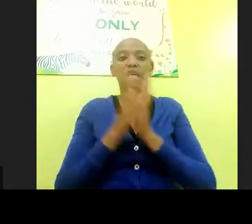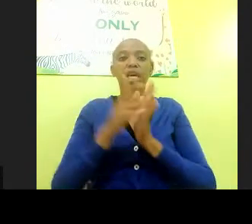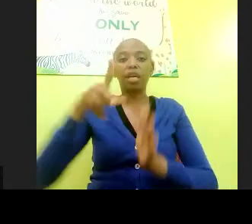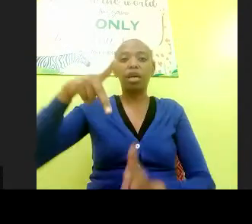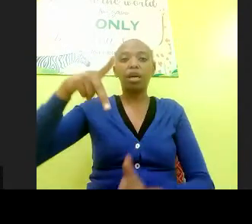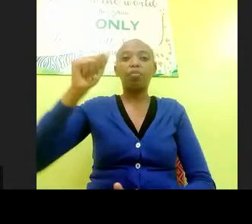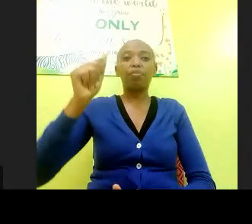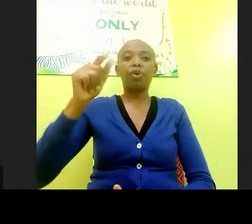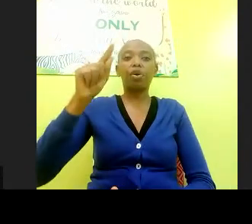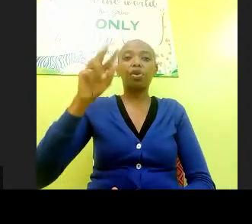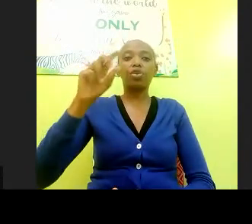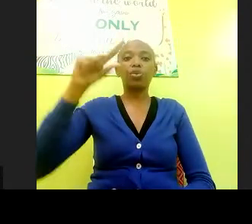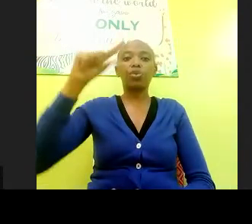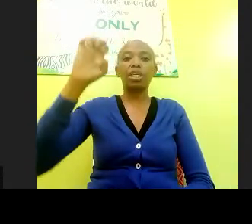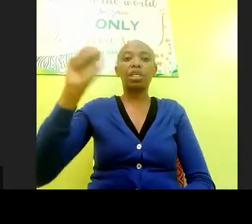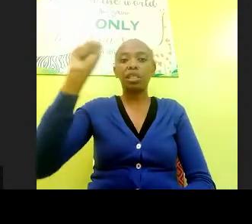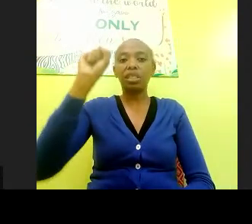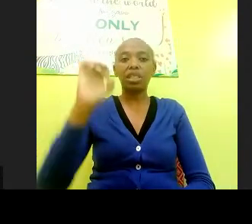Portuguese.